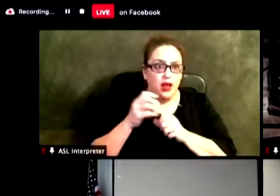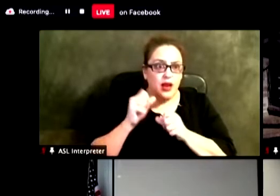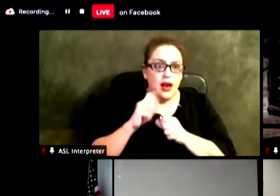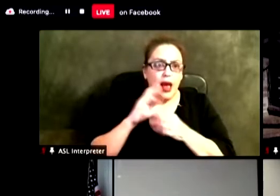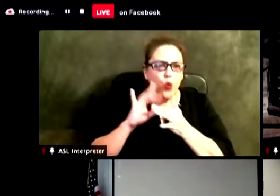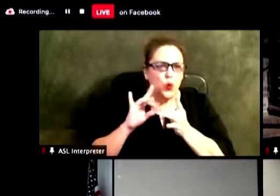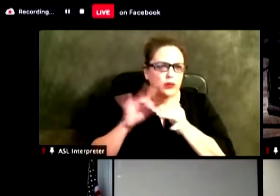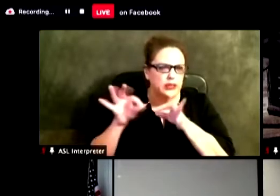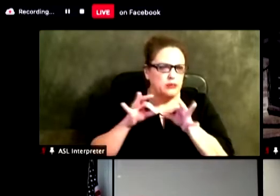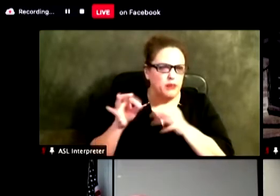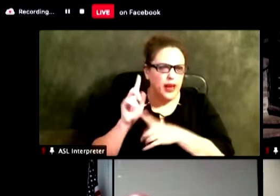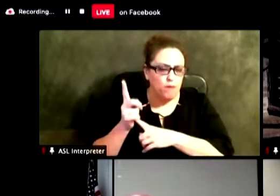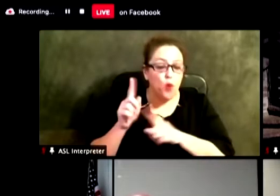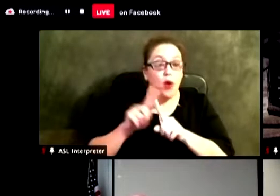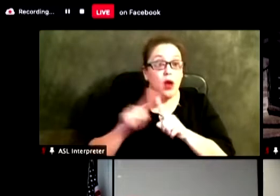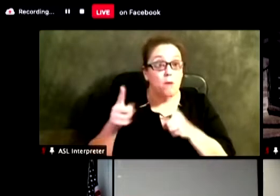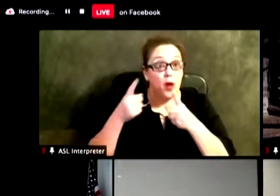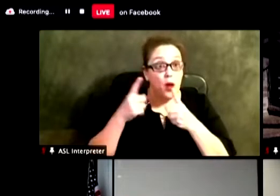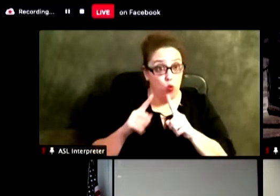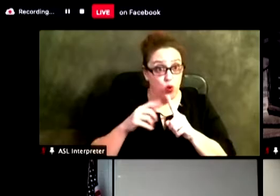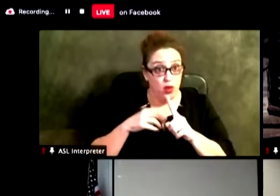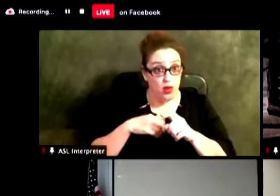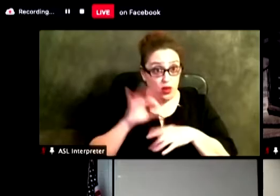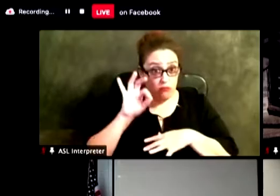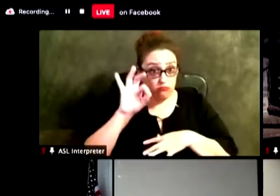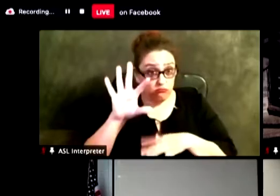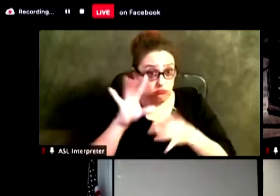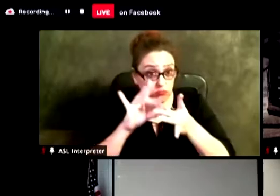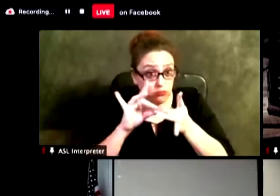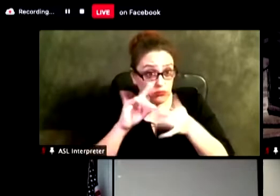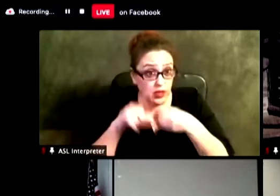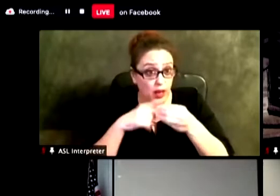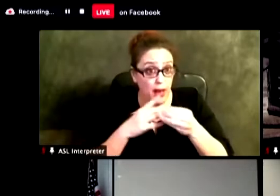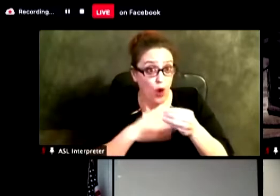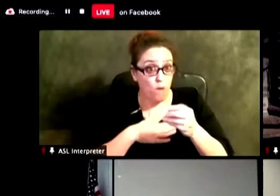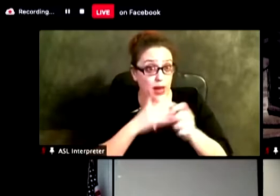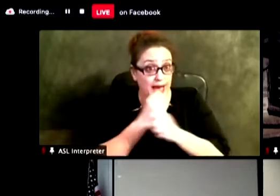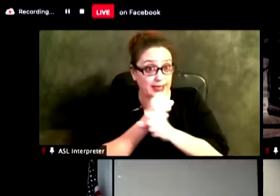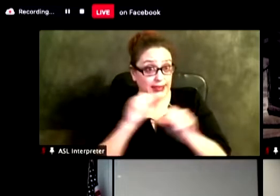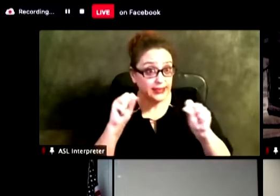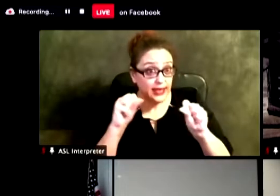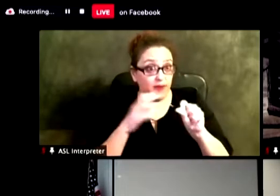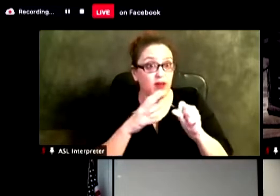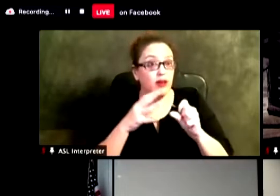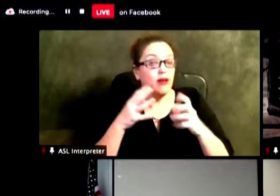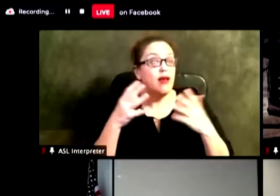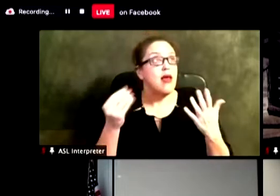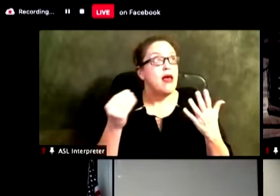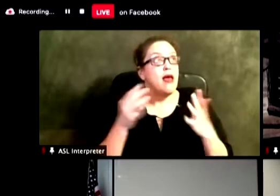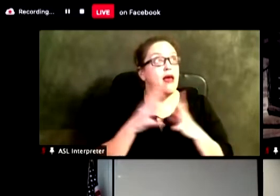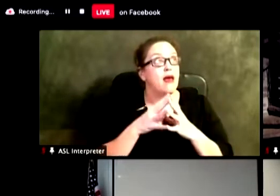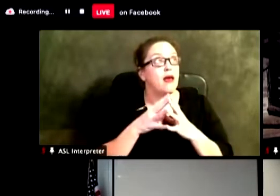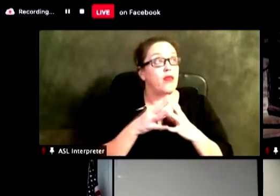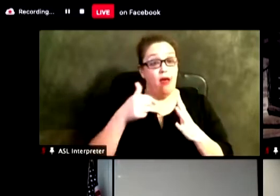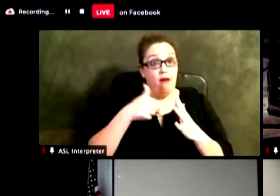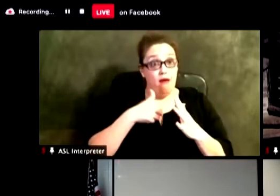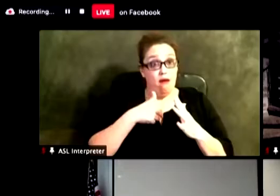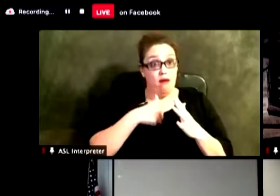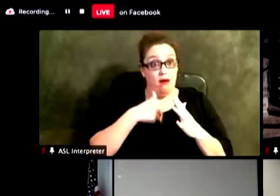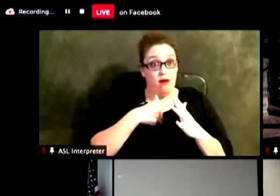moment, but when I brought up my concerns about my safety and the fact that I am